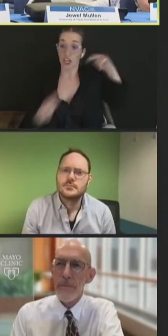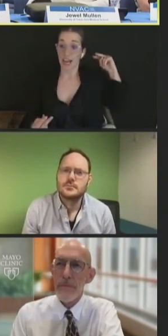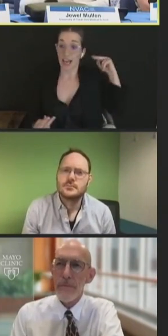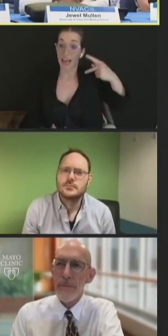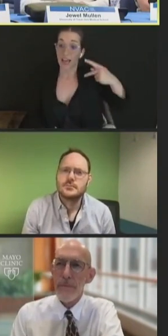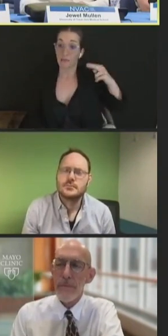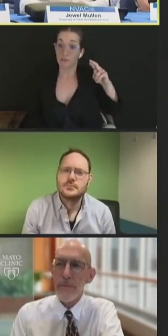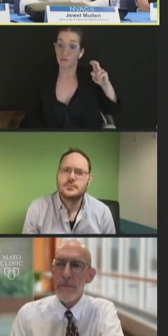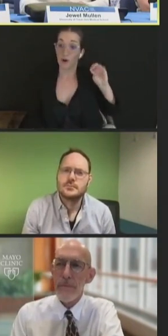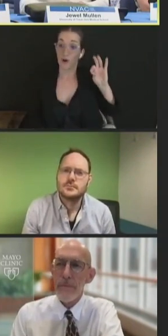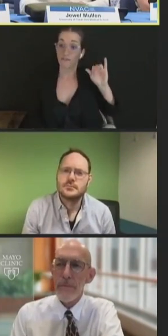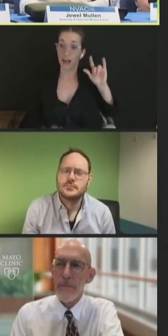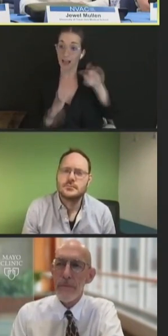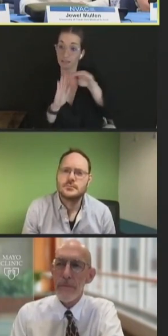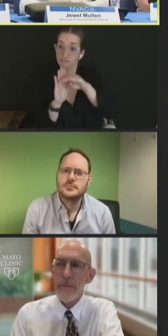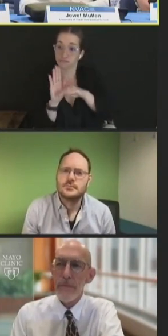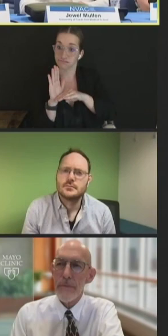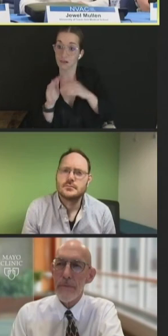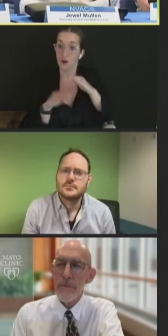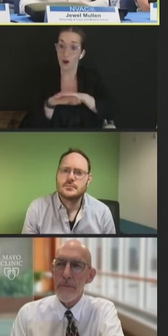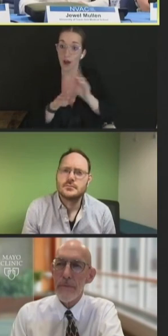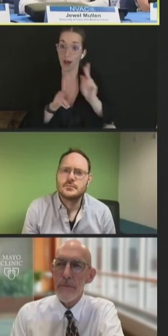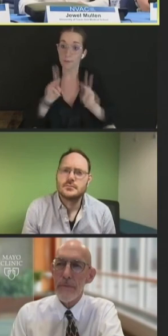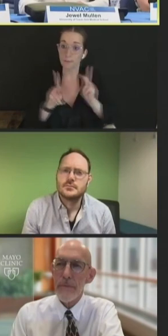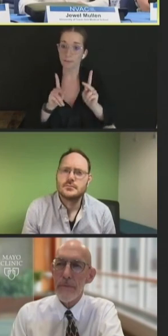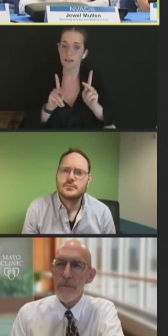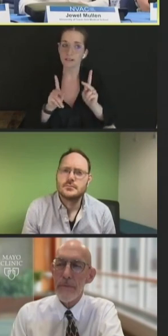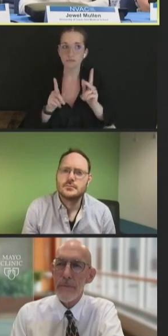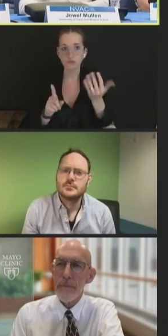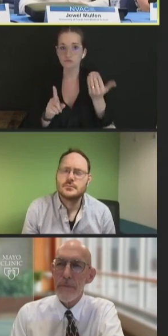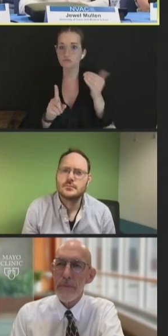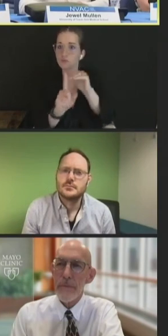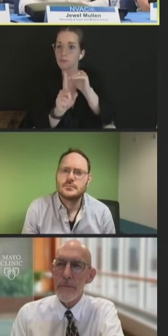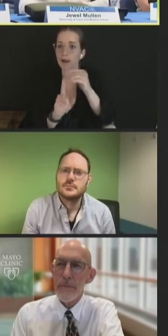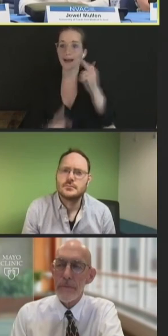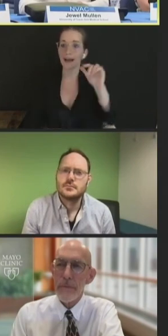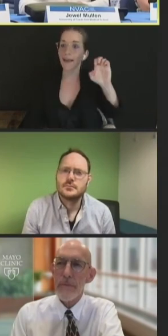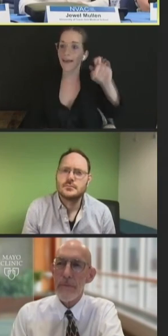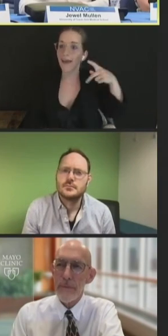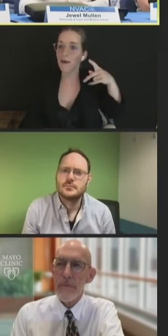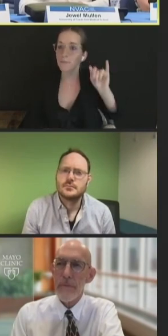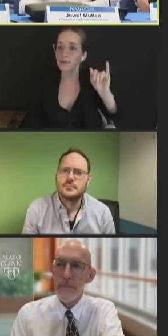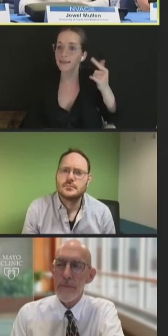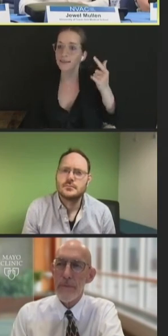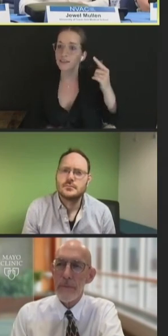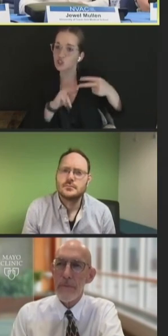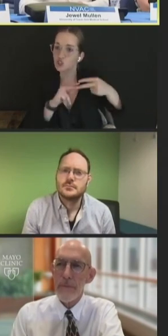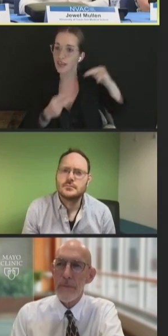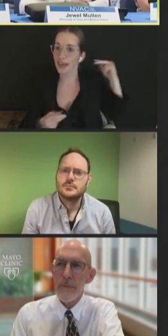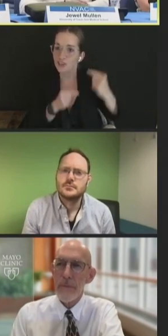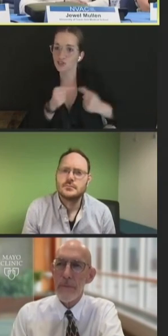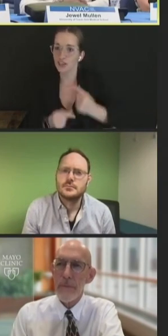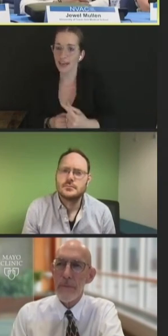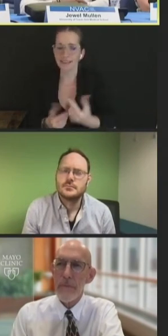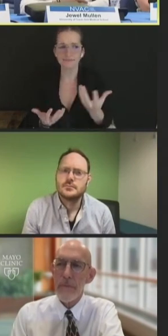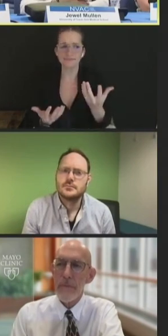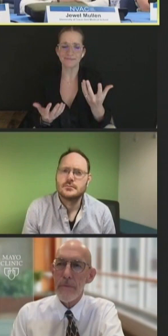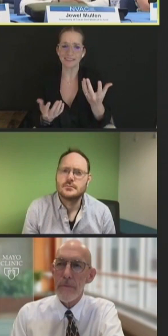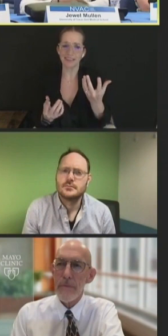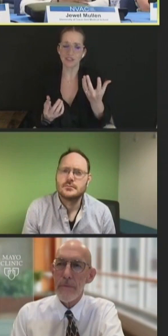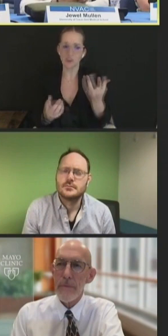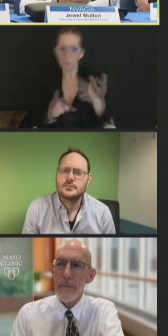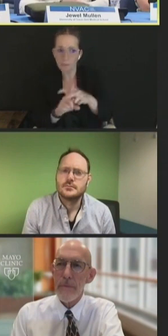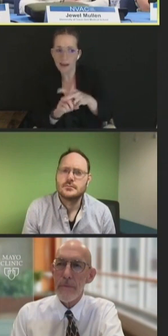with the reminders of phenomena such as epigenetics, how do we answer and how should we